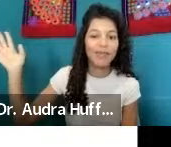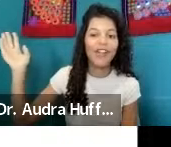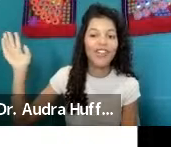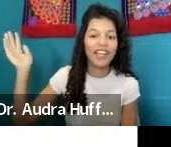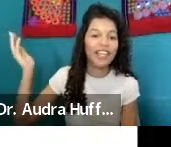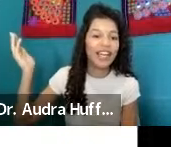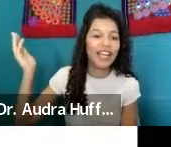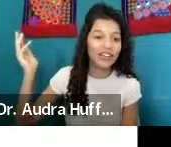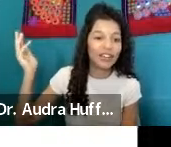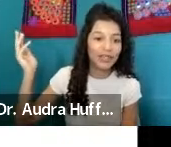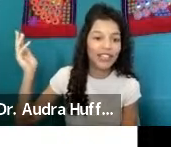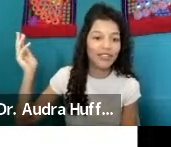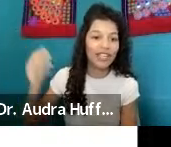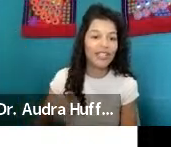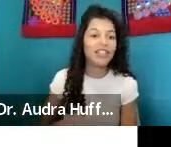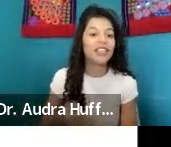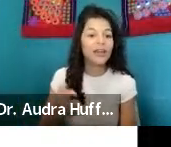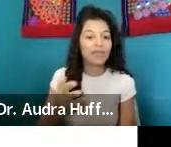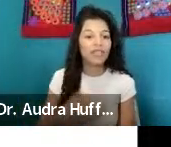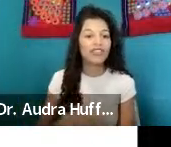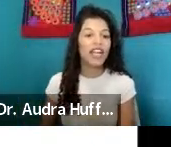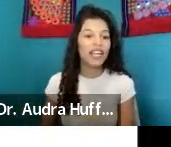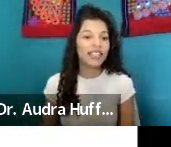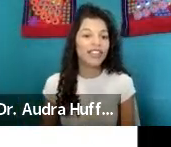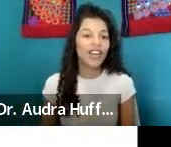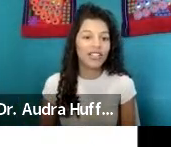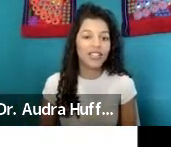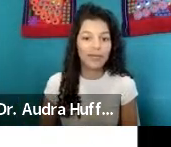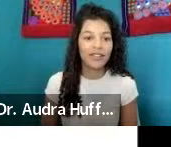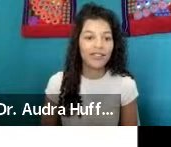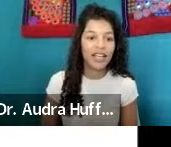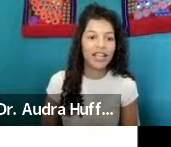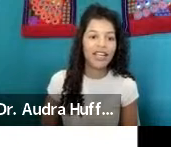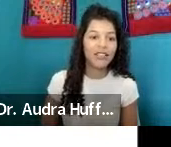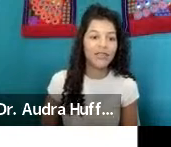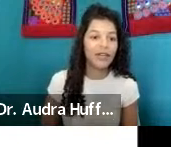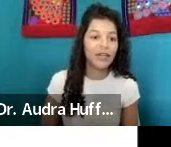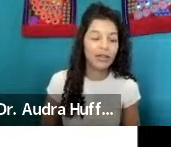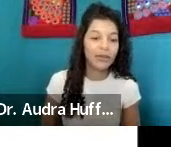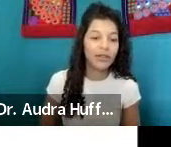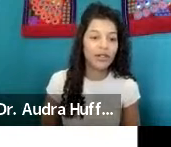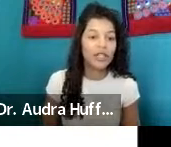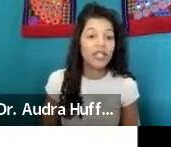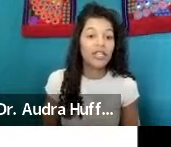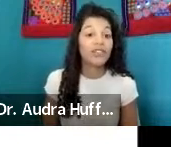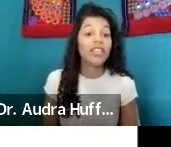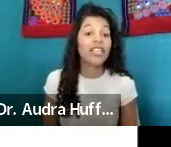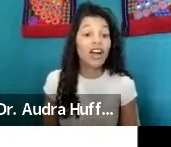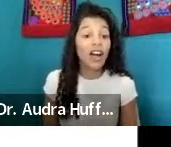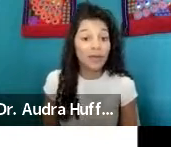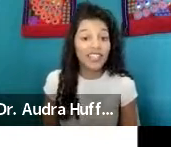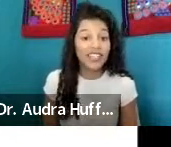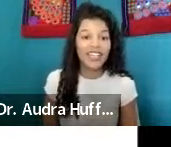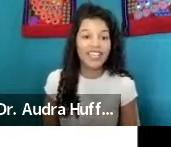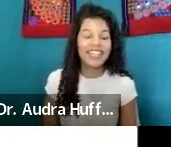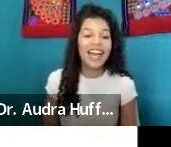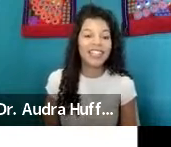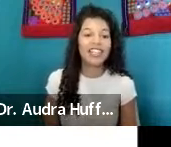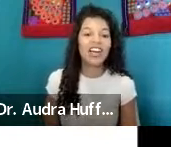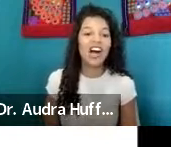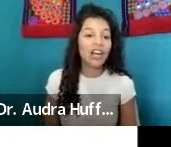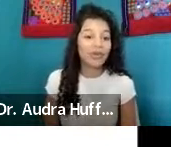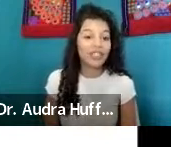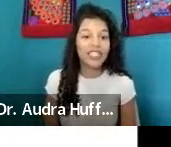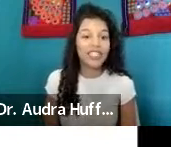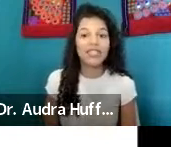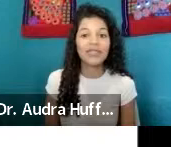Southern Nepal. And I couldn't believe it. Yep. Shyness not accepted. Right. And it's very normal. Feeling incompetent.